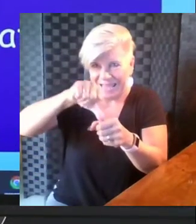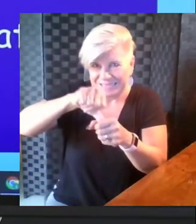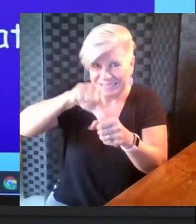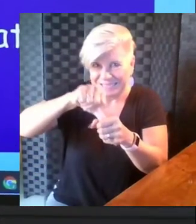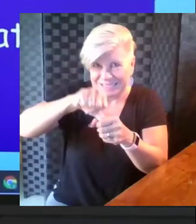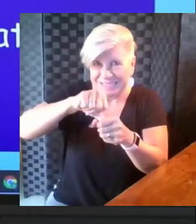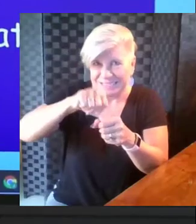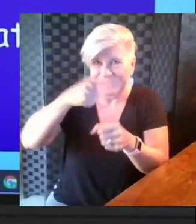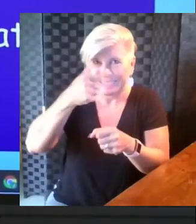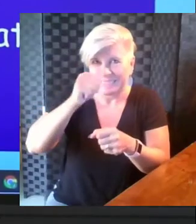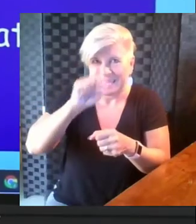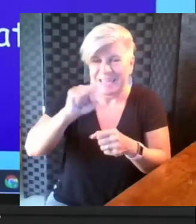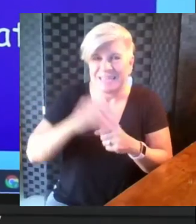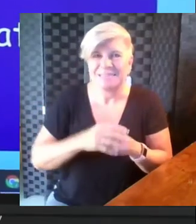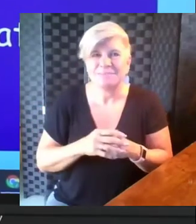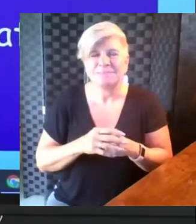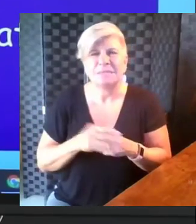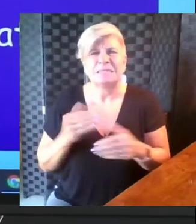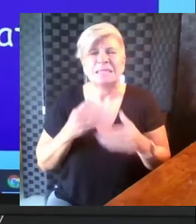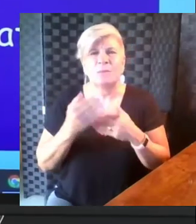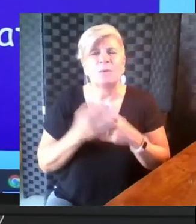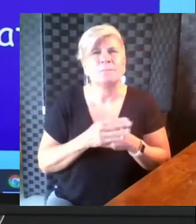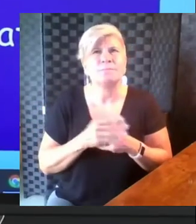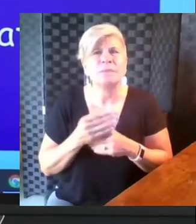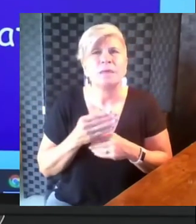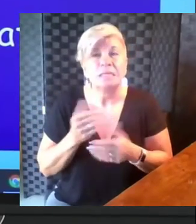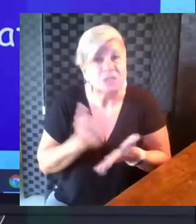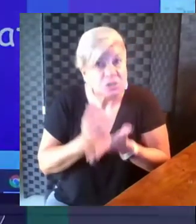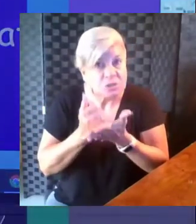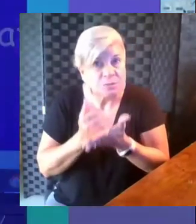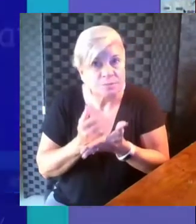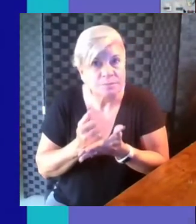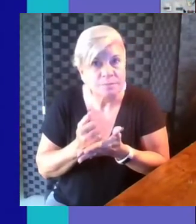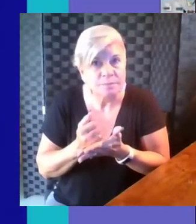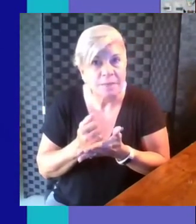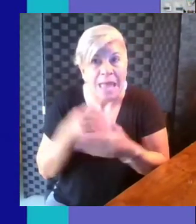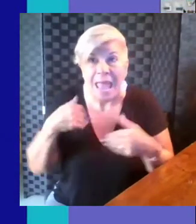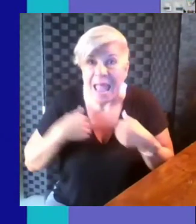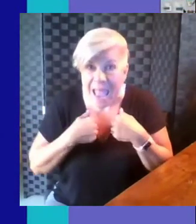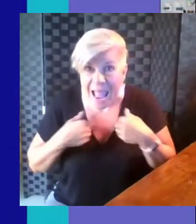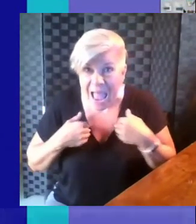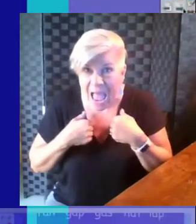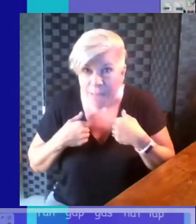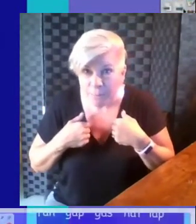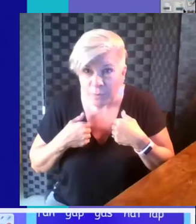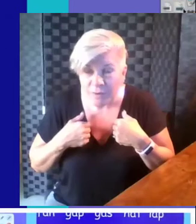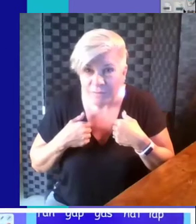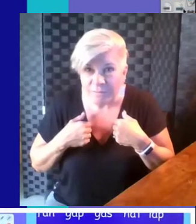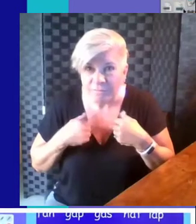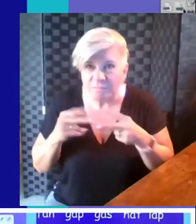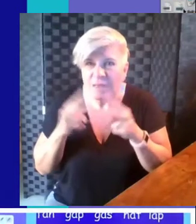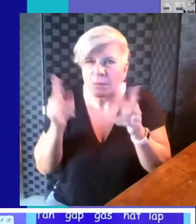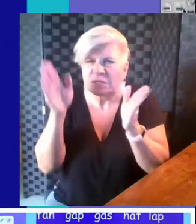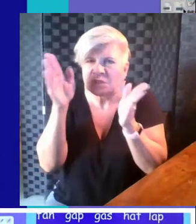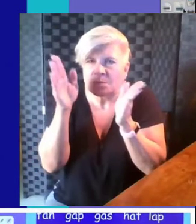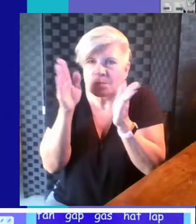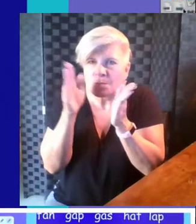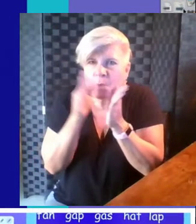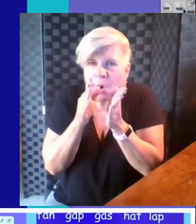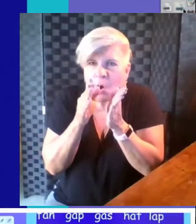Gas. Did you guess it? Next one. Here's a clue. This is an animal that is very small.